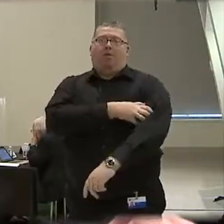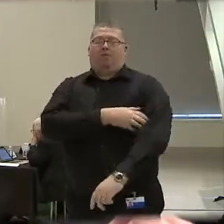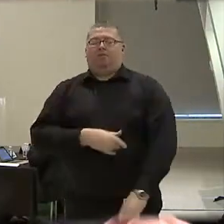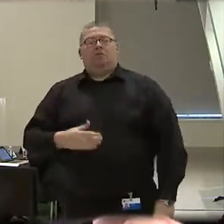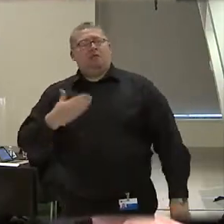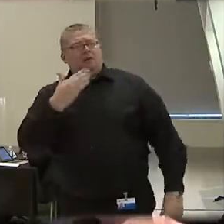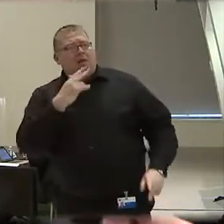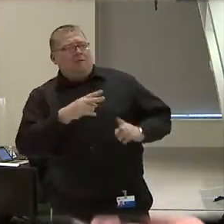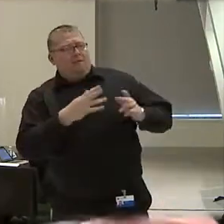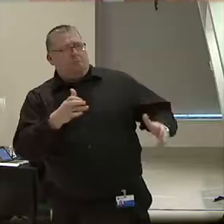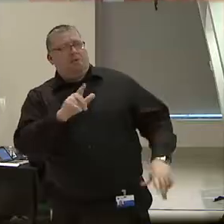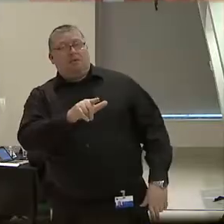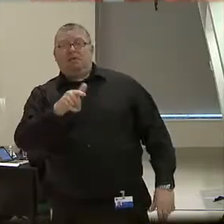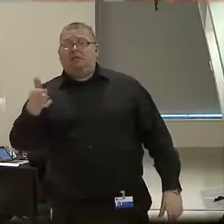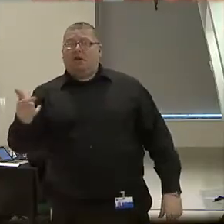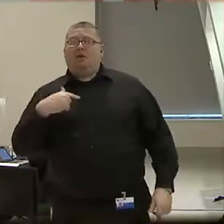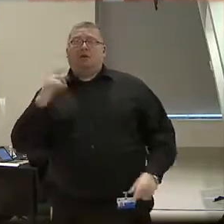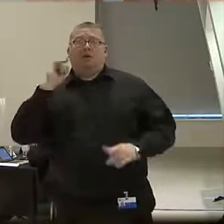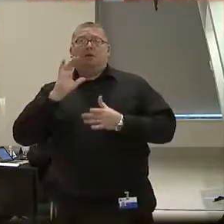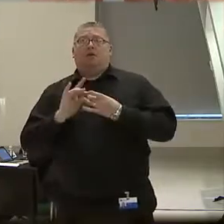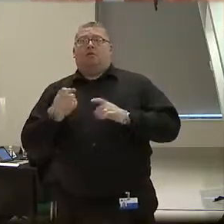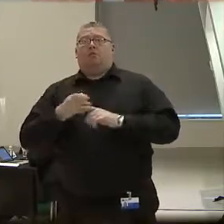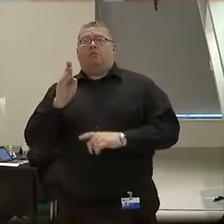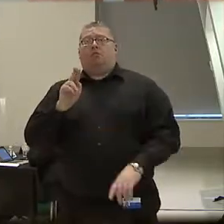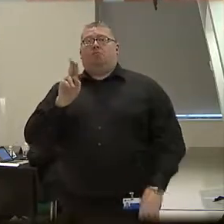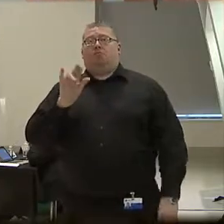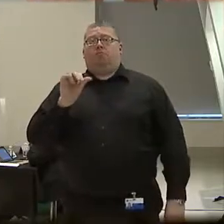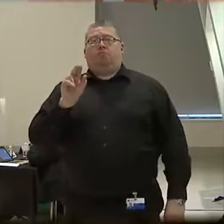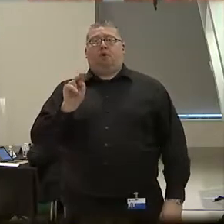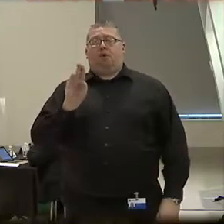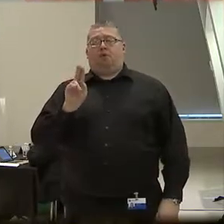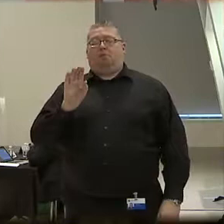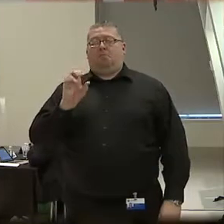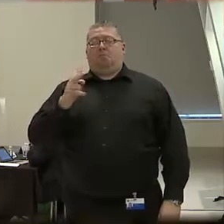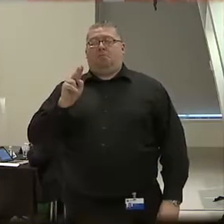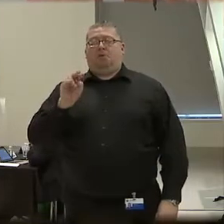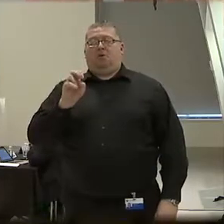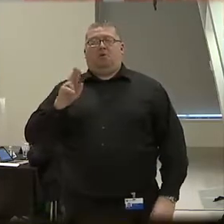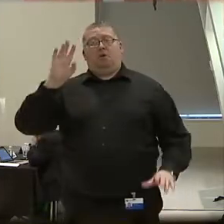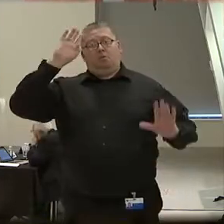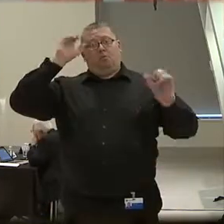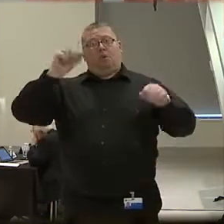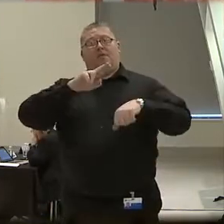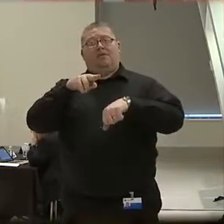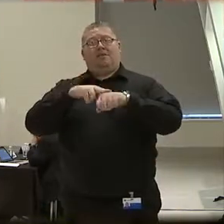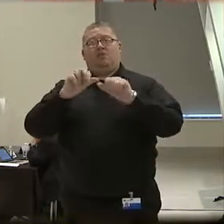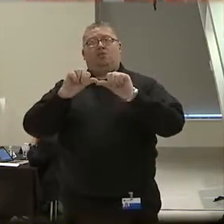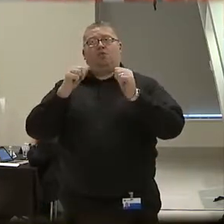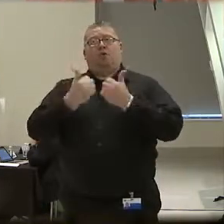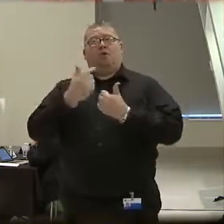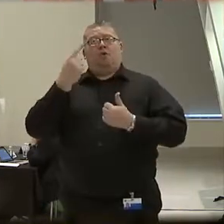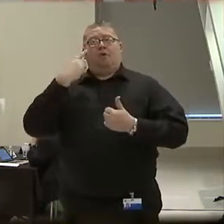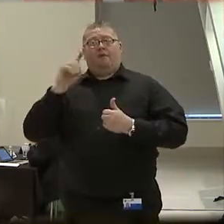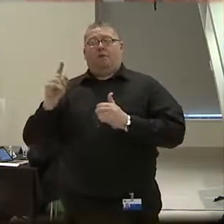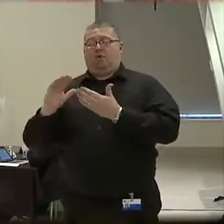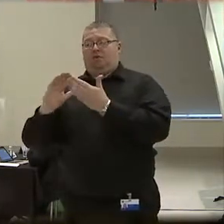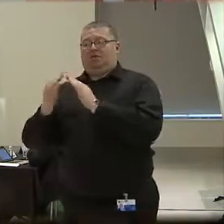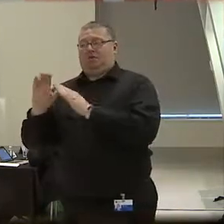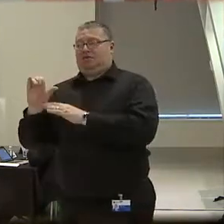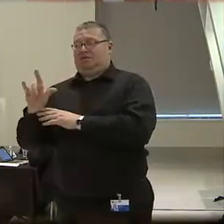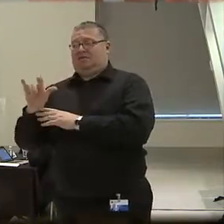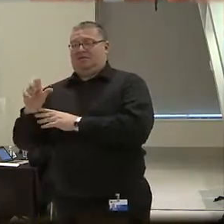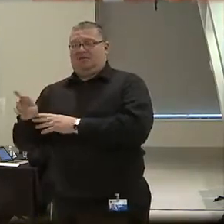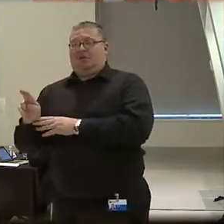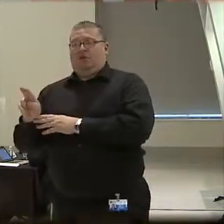much. Next, we're going to hear from Brian Buchner, President of the National Association for Civilian Oversight of